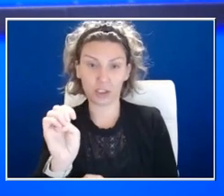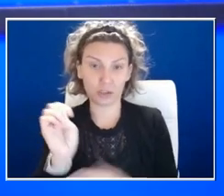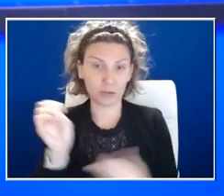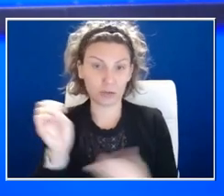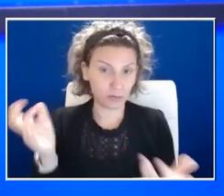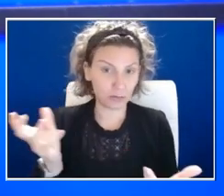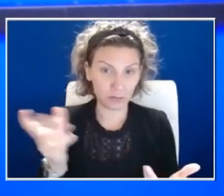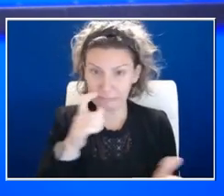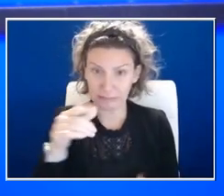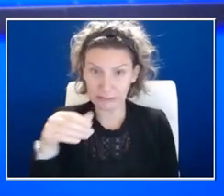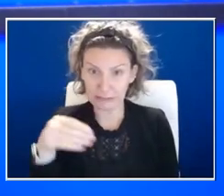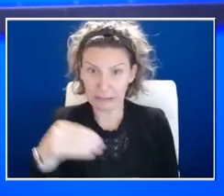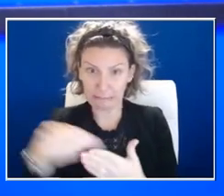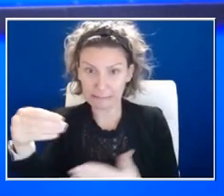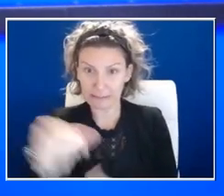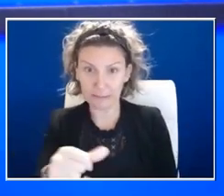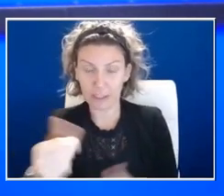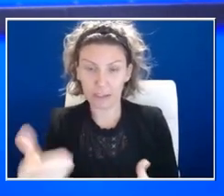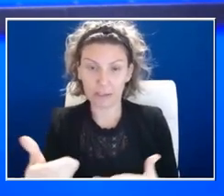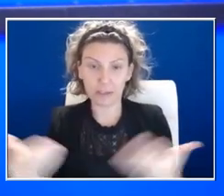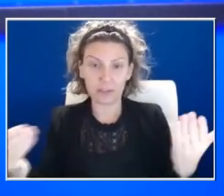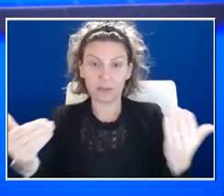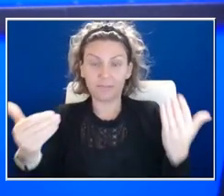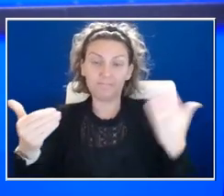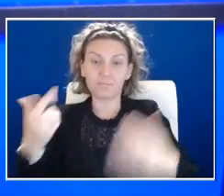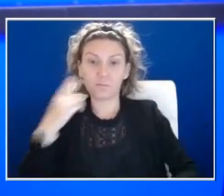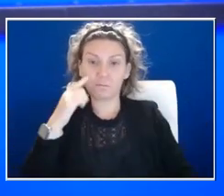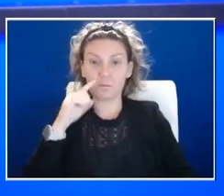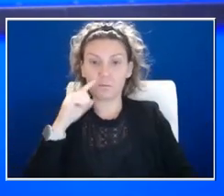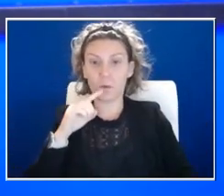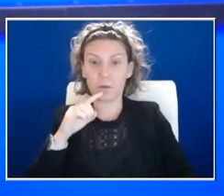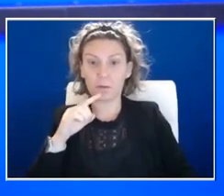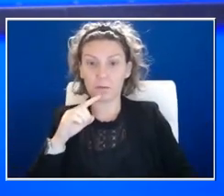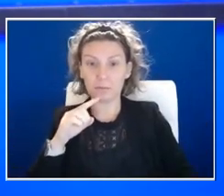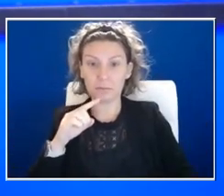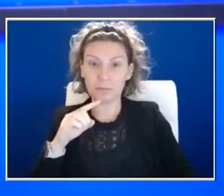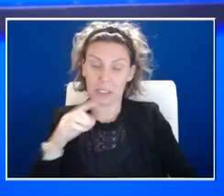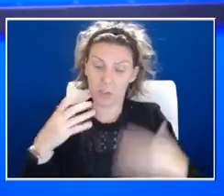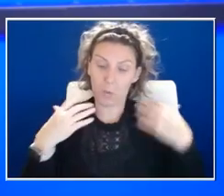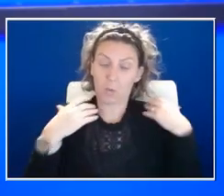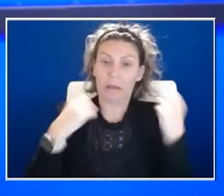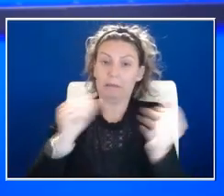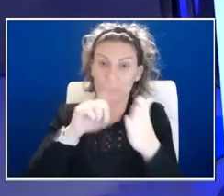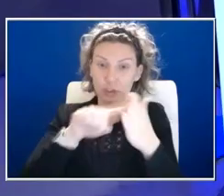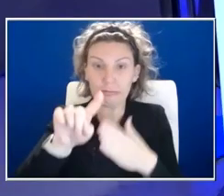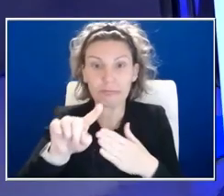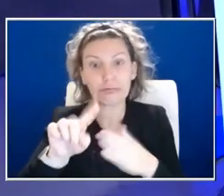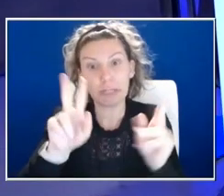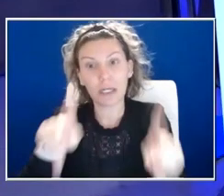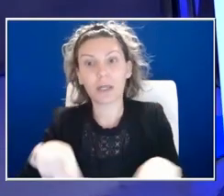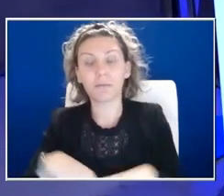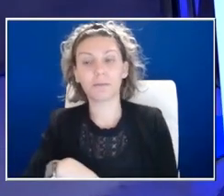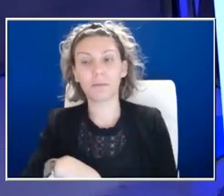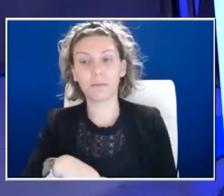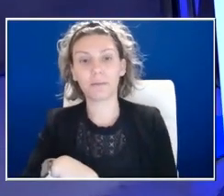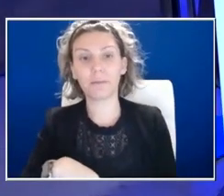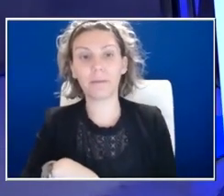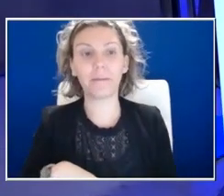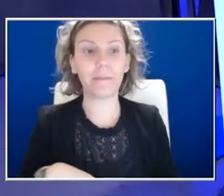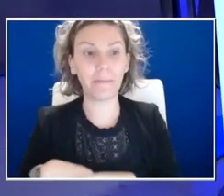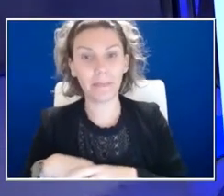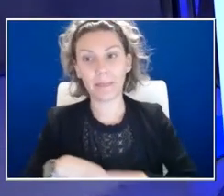there's not an expense. You know, to have a wellness checkup, so it's kind of a no-brainer, right? Really. But mm-hmm. Becky, you know, not